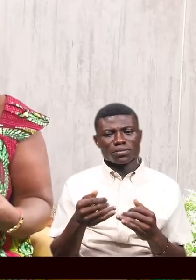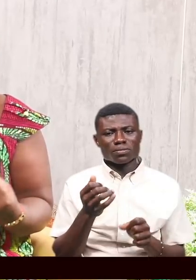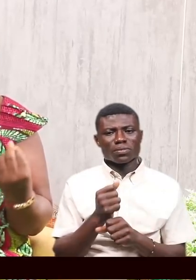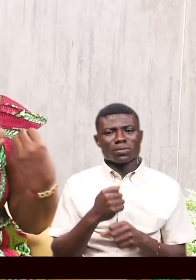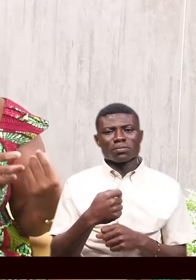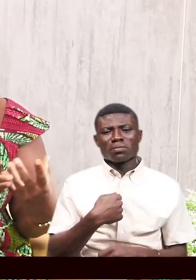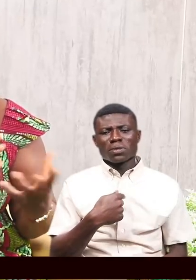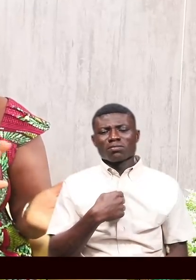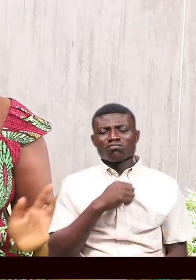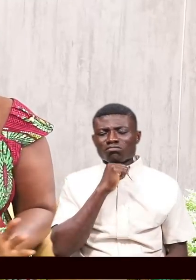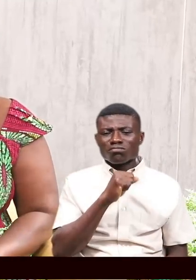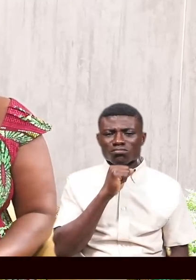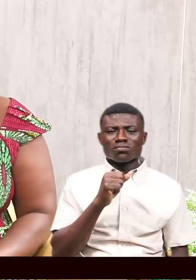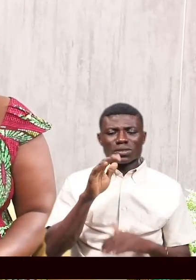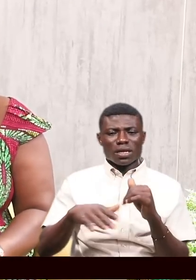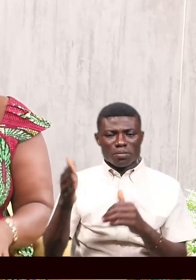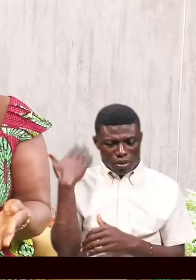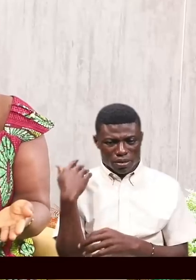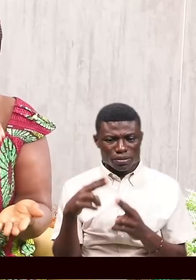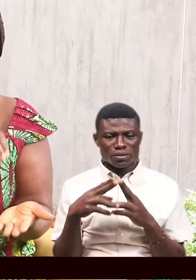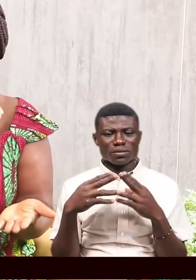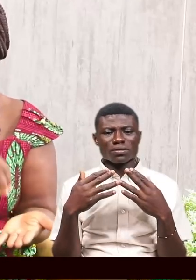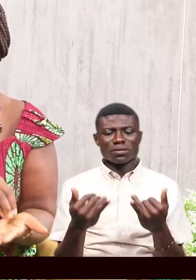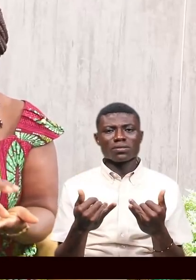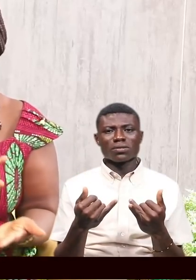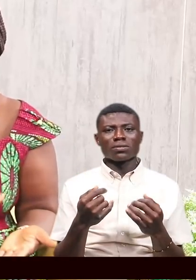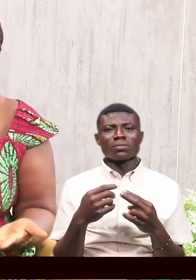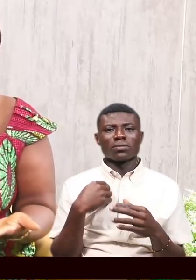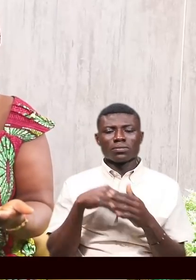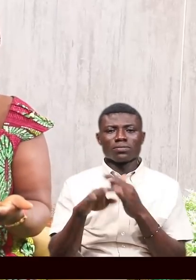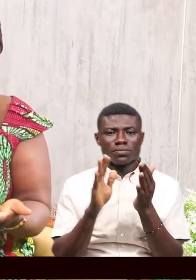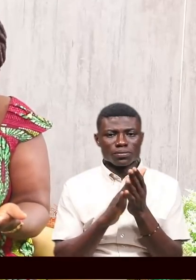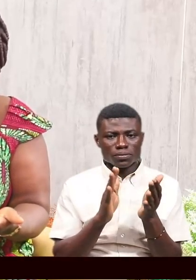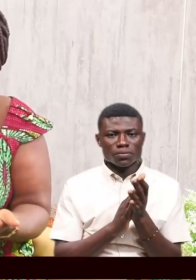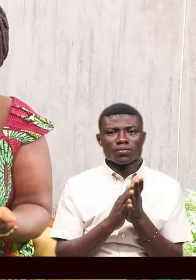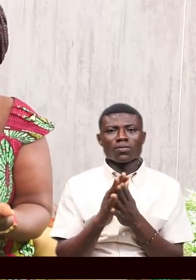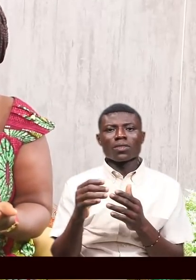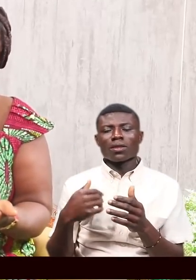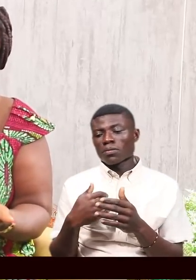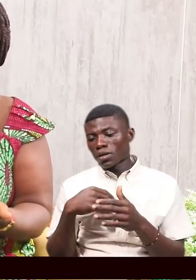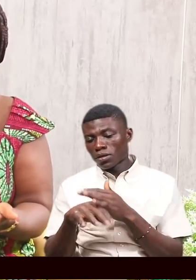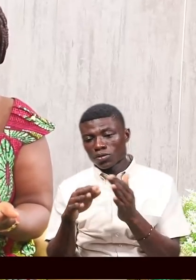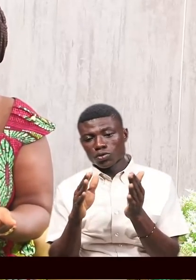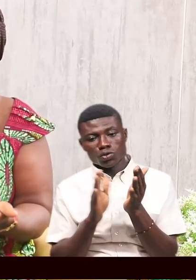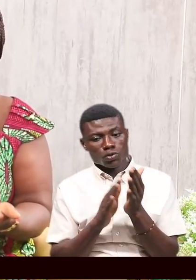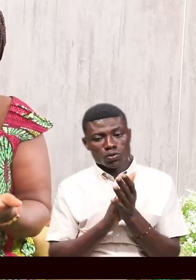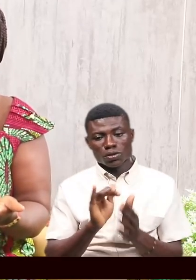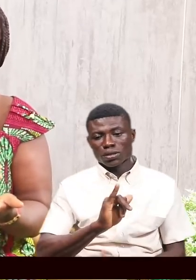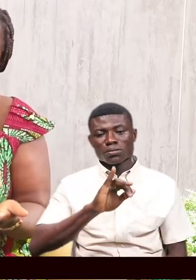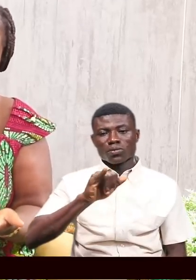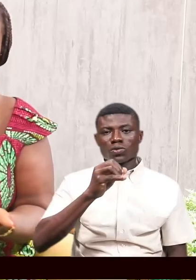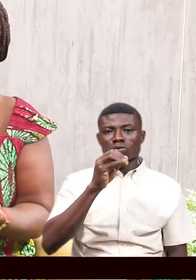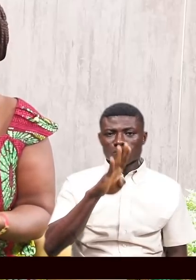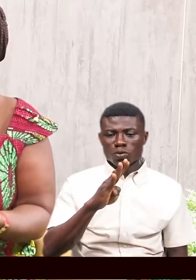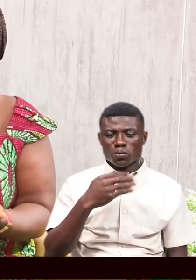maye din dan before inti ma mi ko school mi fa ejem se de job kan ye no ode